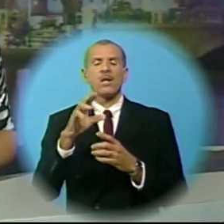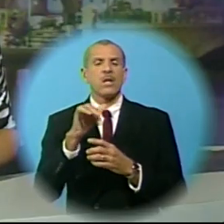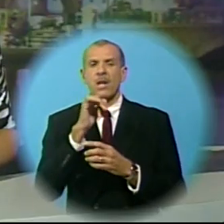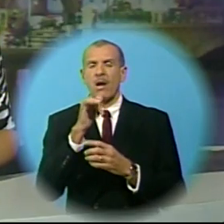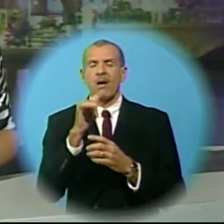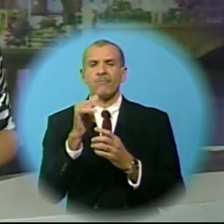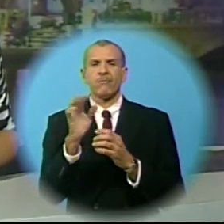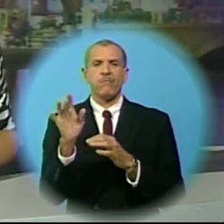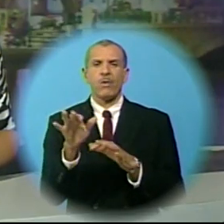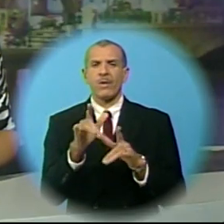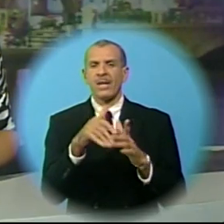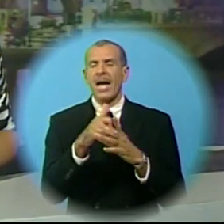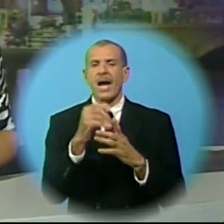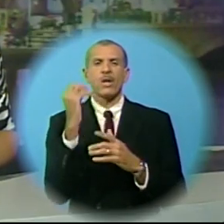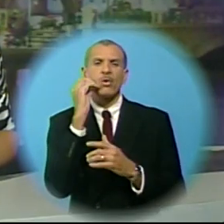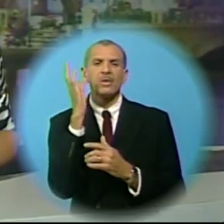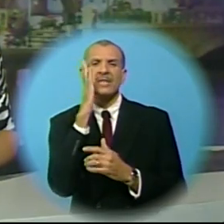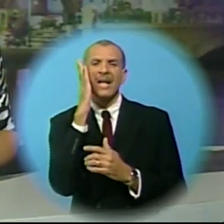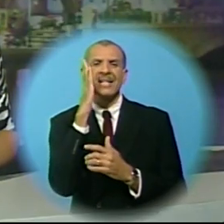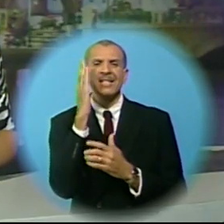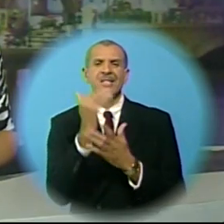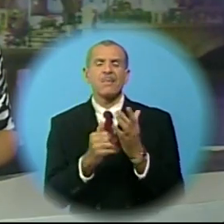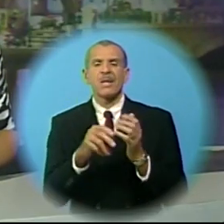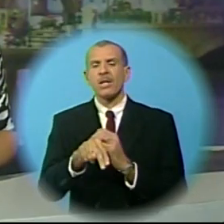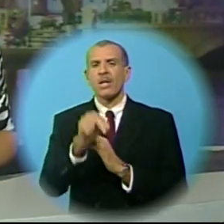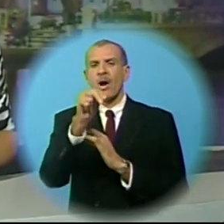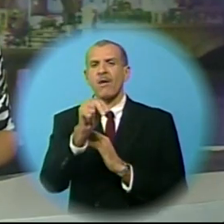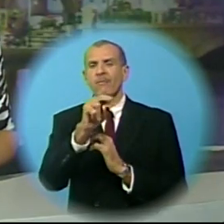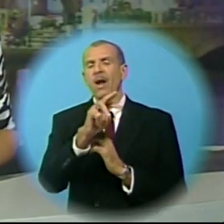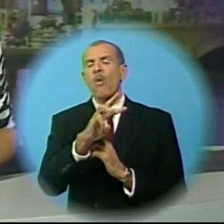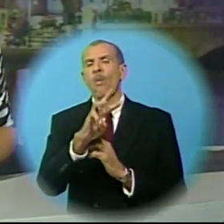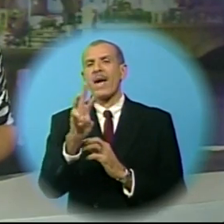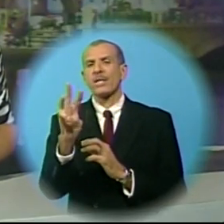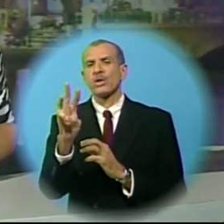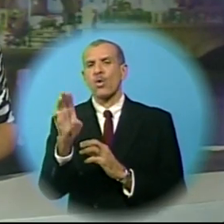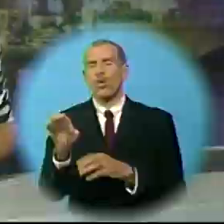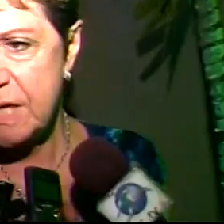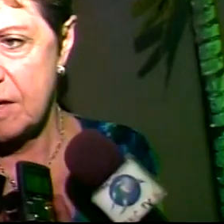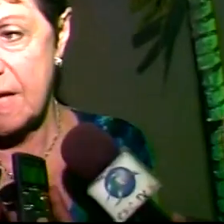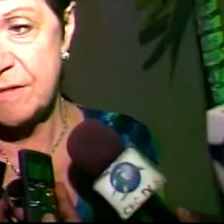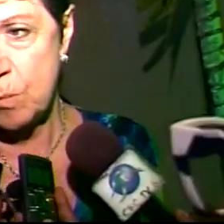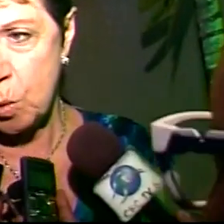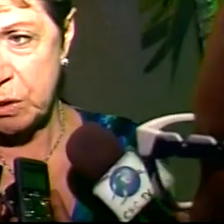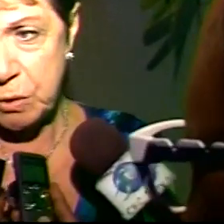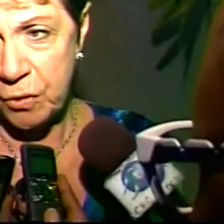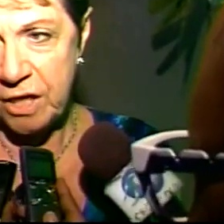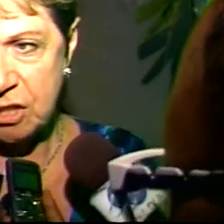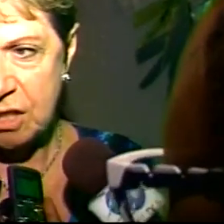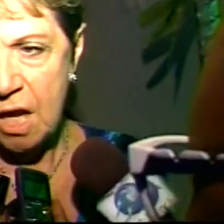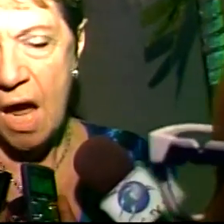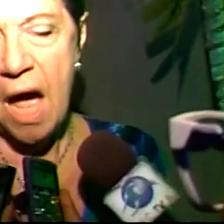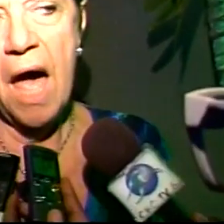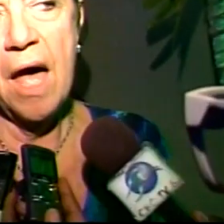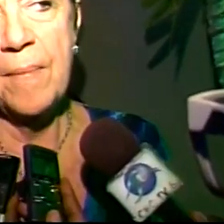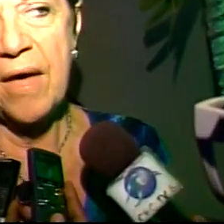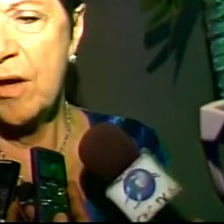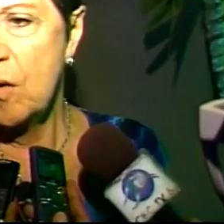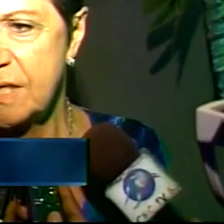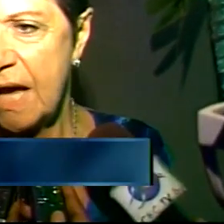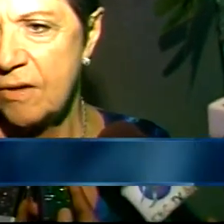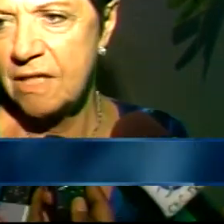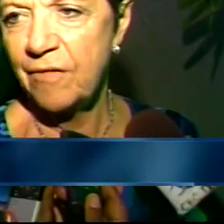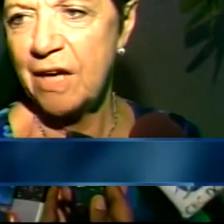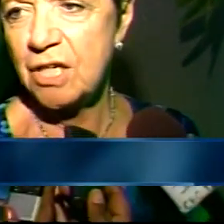island, especially at those located in the north and on the west coast. Some hotels have some water storage.